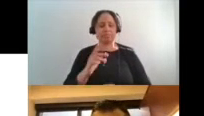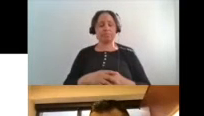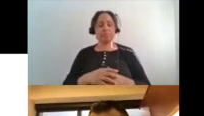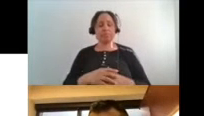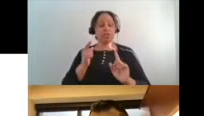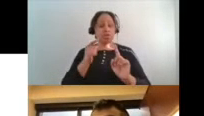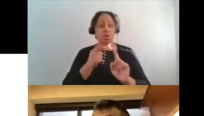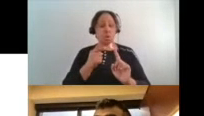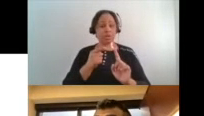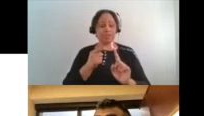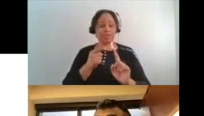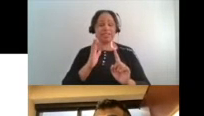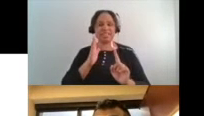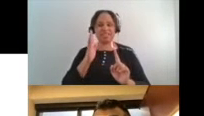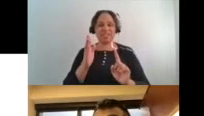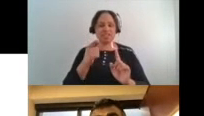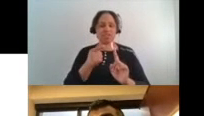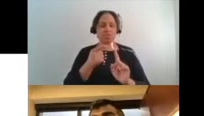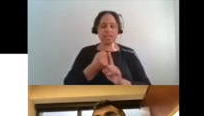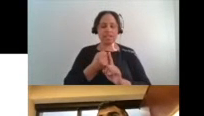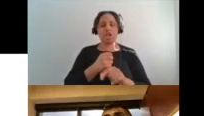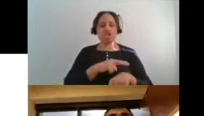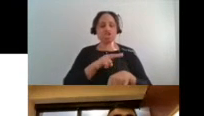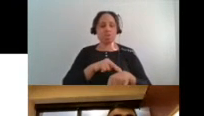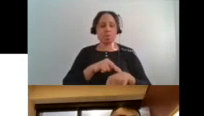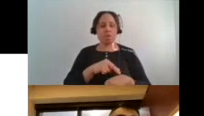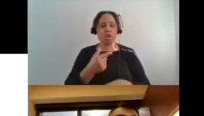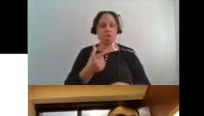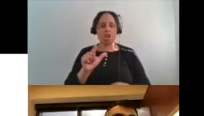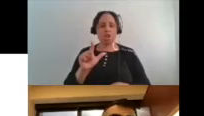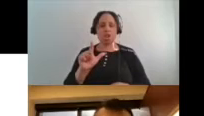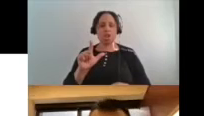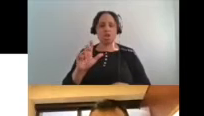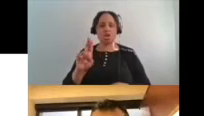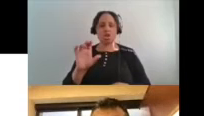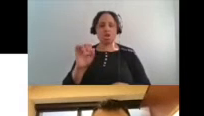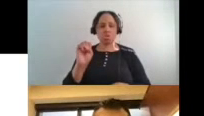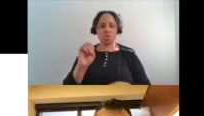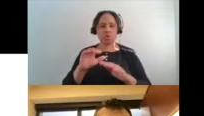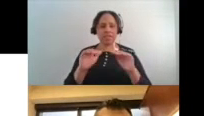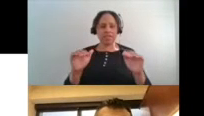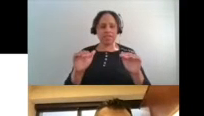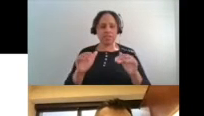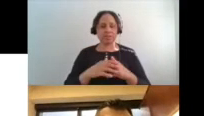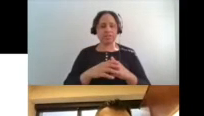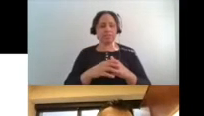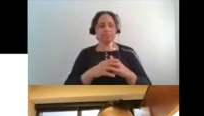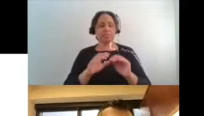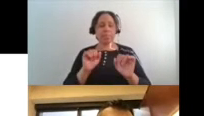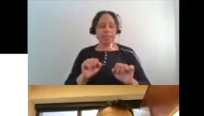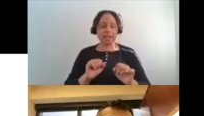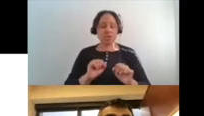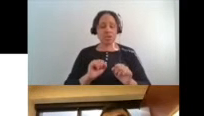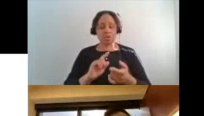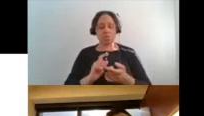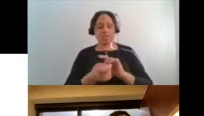normal glucose levels so you don't have to check your sugars. It's basically working 24/7. It can reverse early kidney damage. It